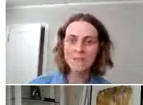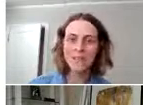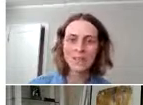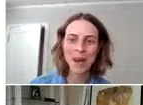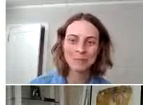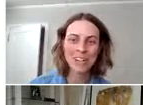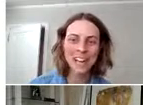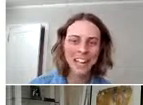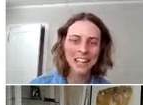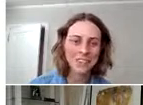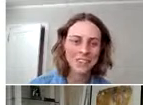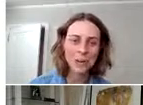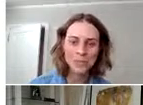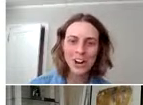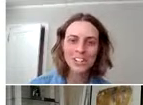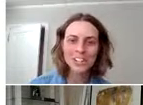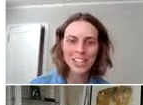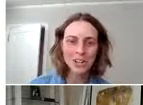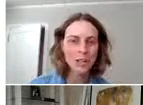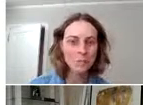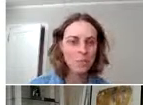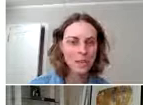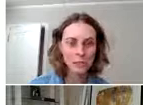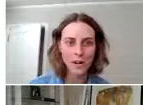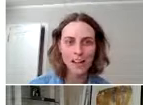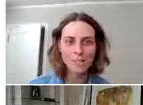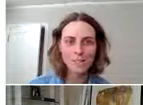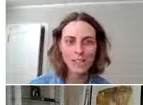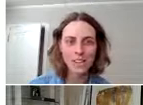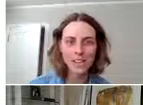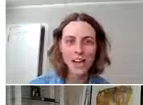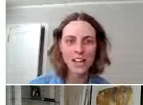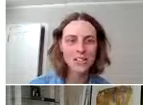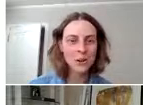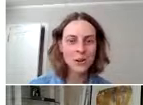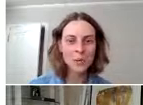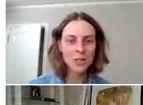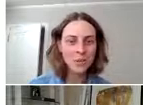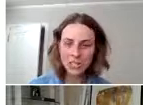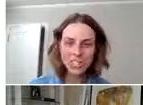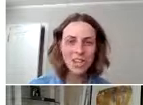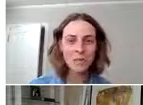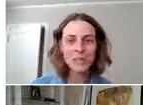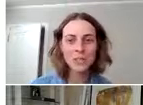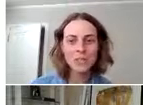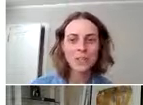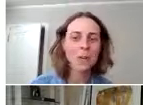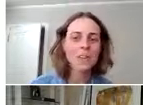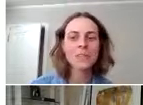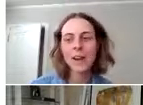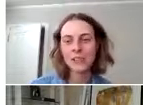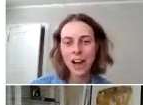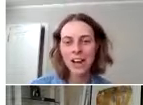tarmac between Malvern and the Ann Norton Sculpture Gardens in West Palm Beach, Florida. So with so much to see over this